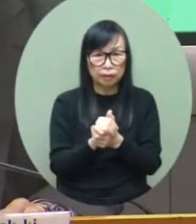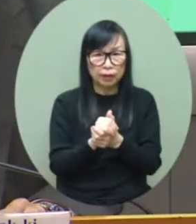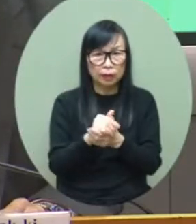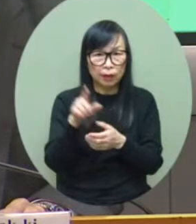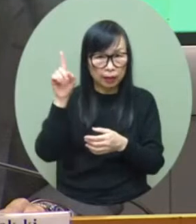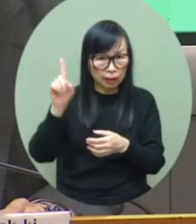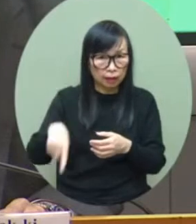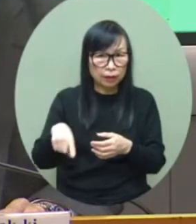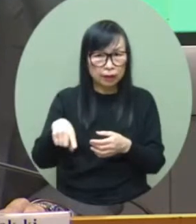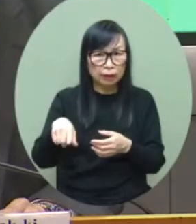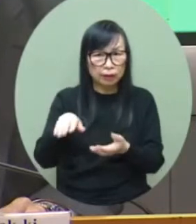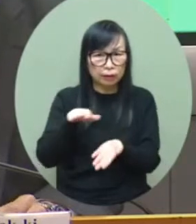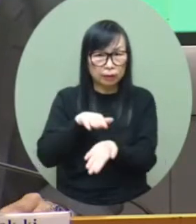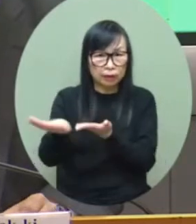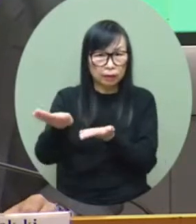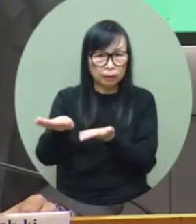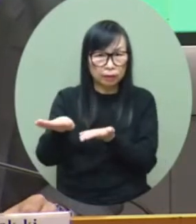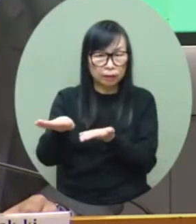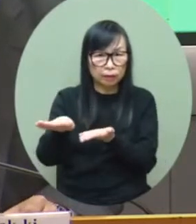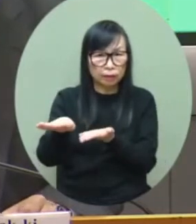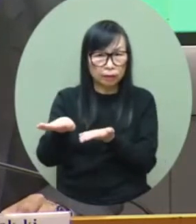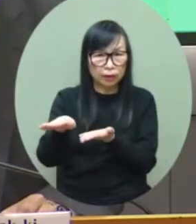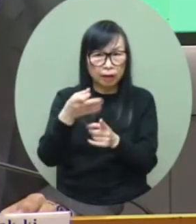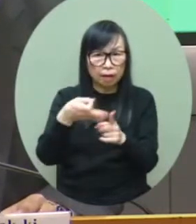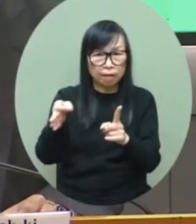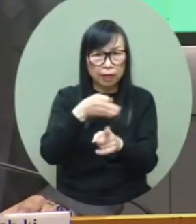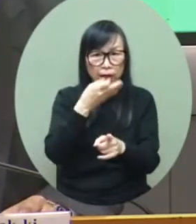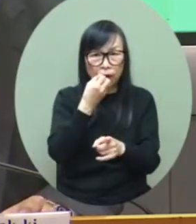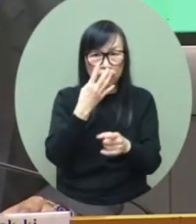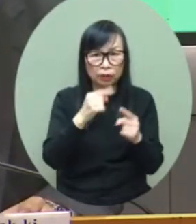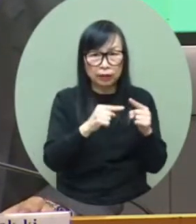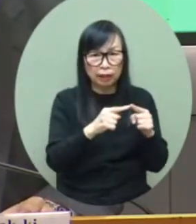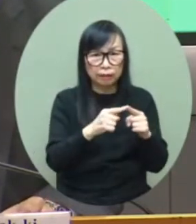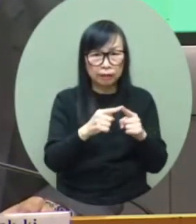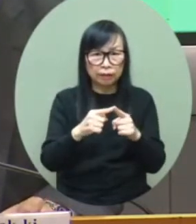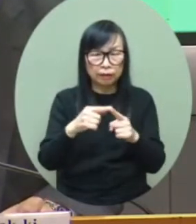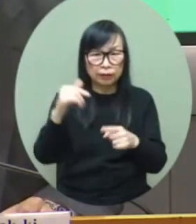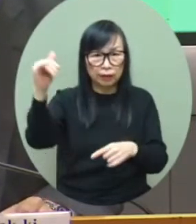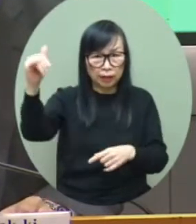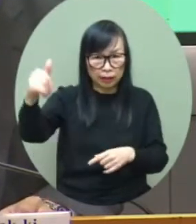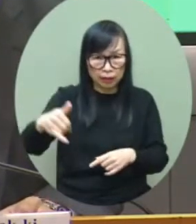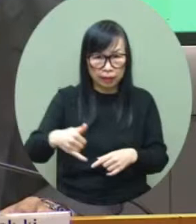for overseas travel arrangement, on the same day,